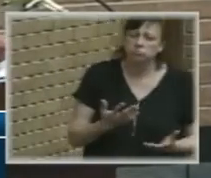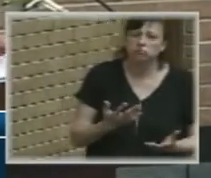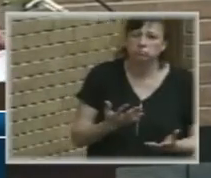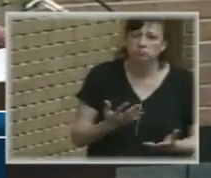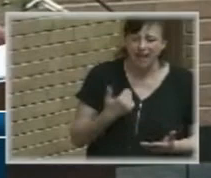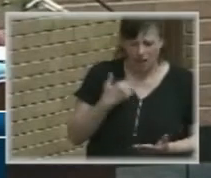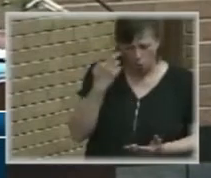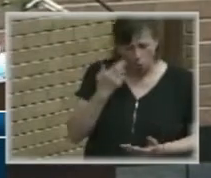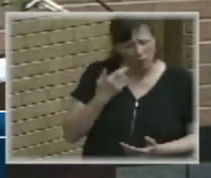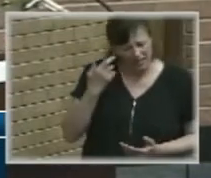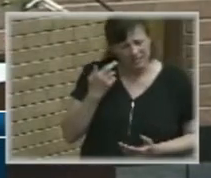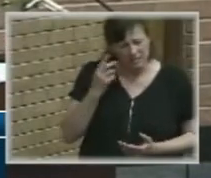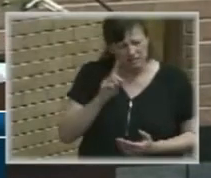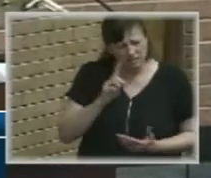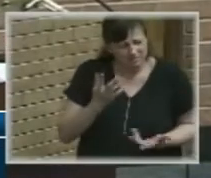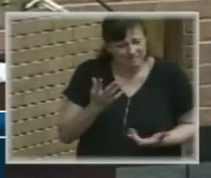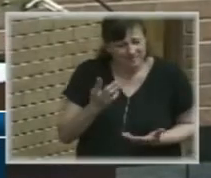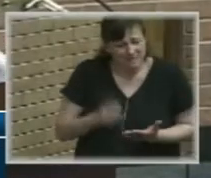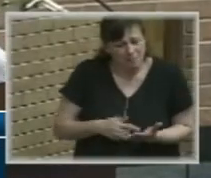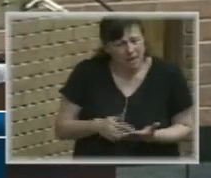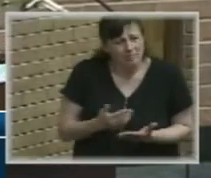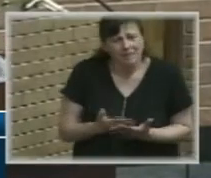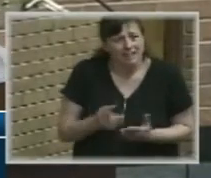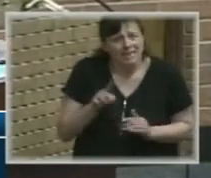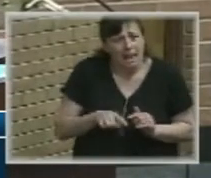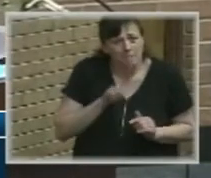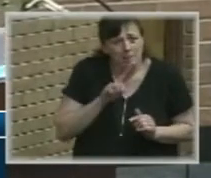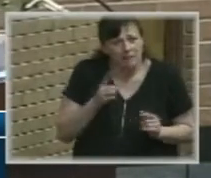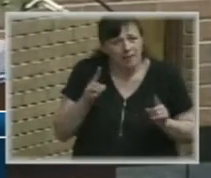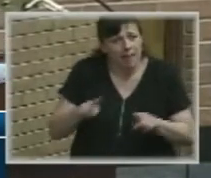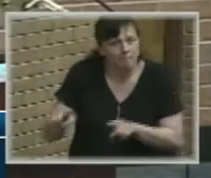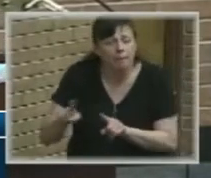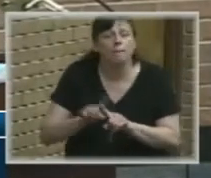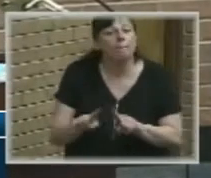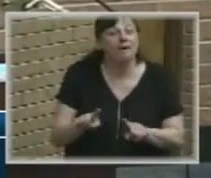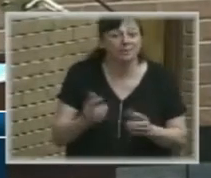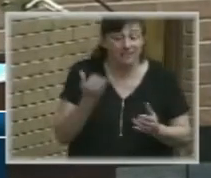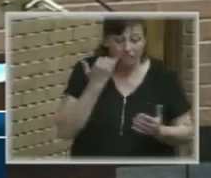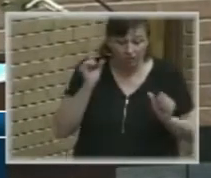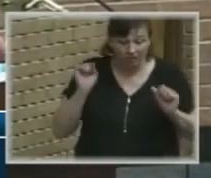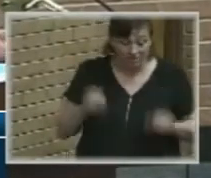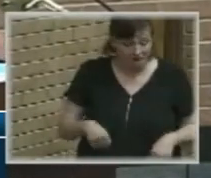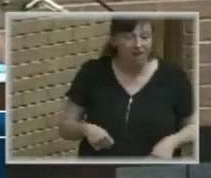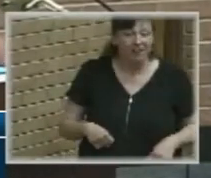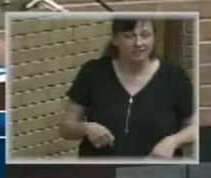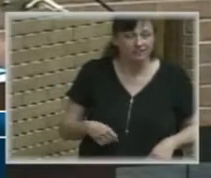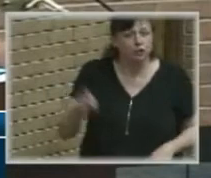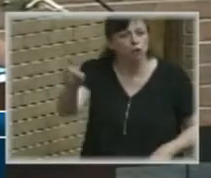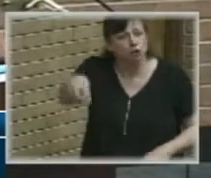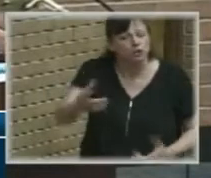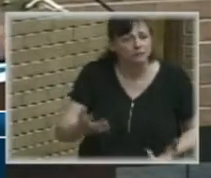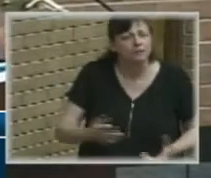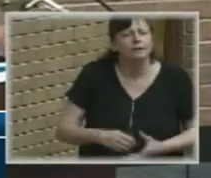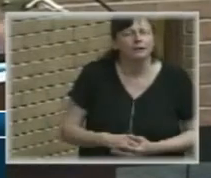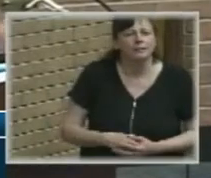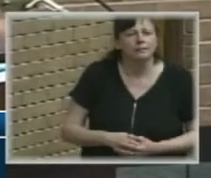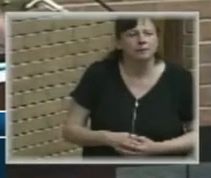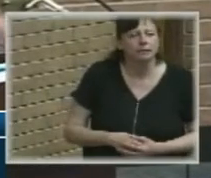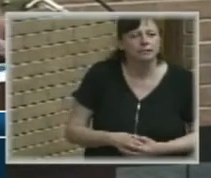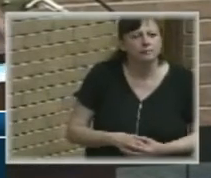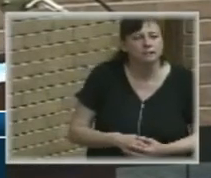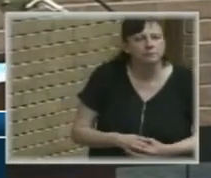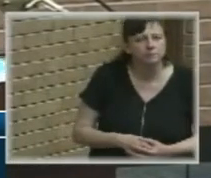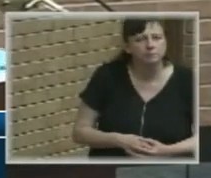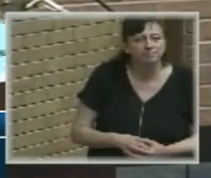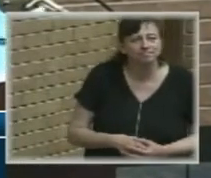why we can't do some things, but why we can do them. As little as it is, I'm